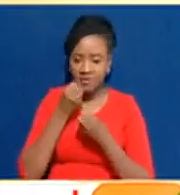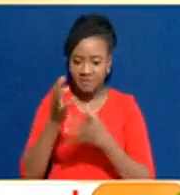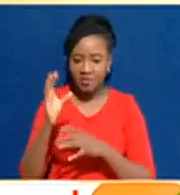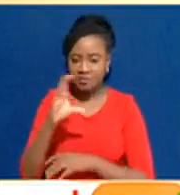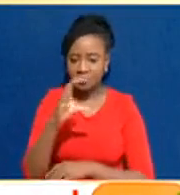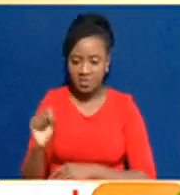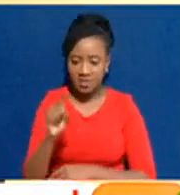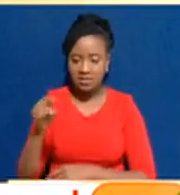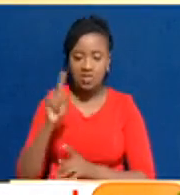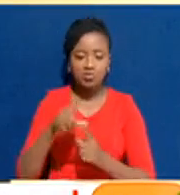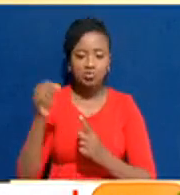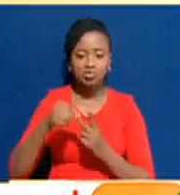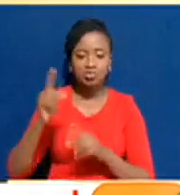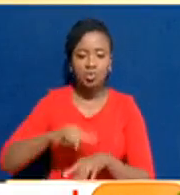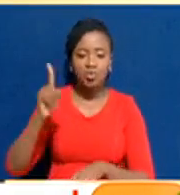report to Parliament.